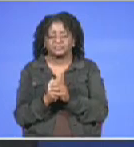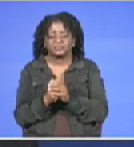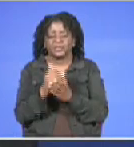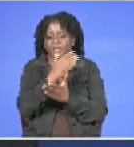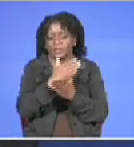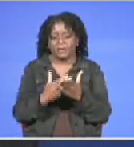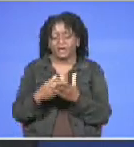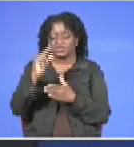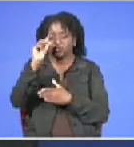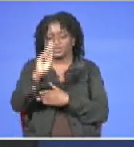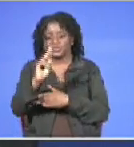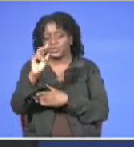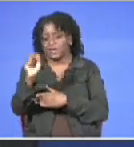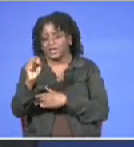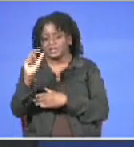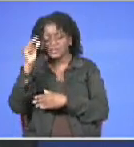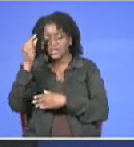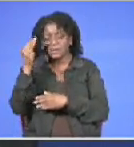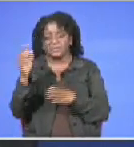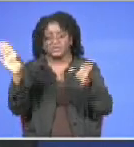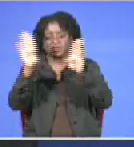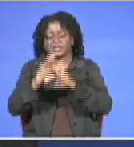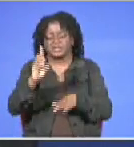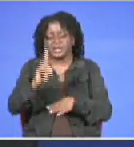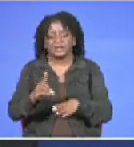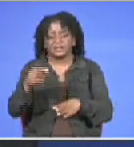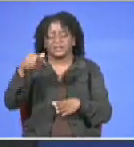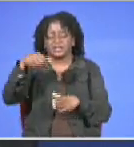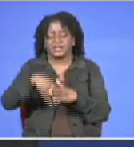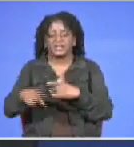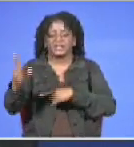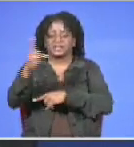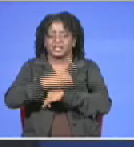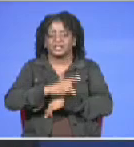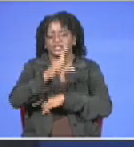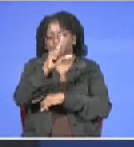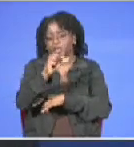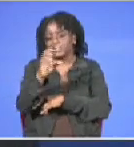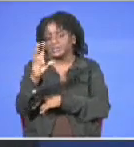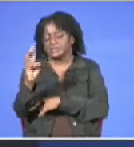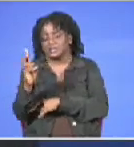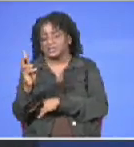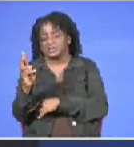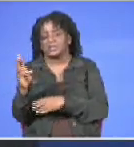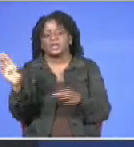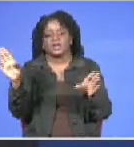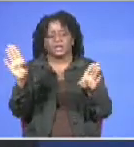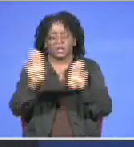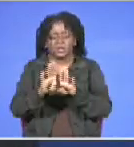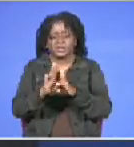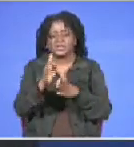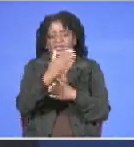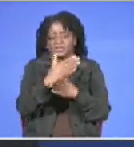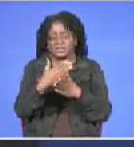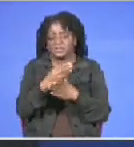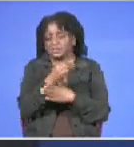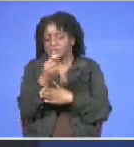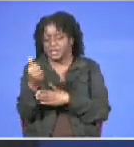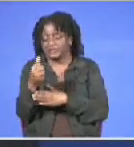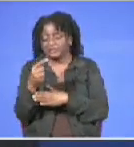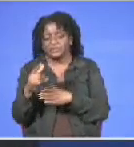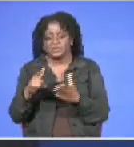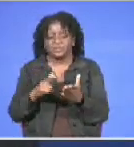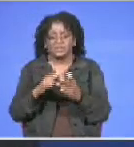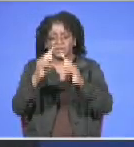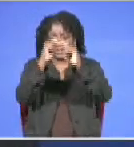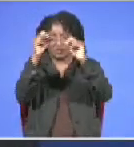U.S. government shutdown is into day 26 now. It's resulted in the closure of terminals at several U.S. airports due to the